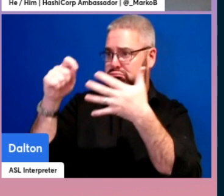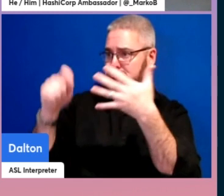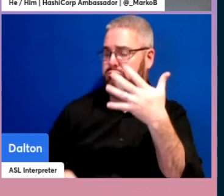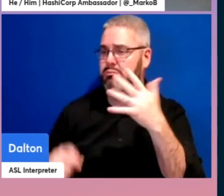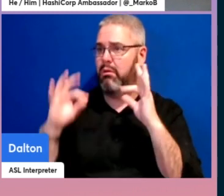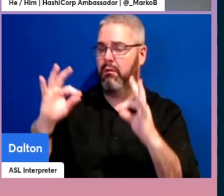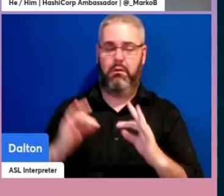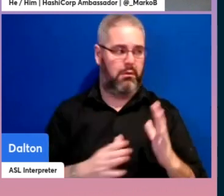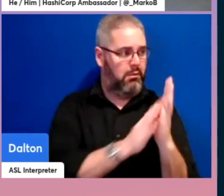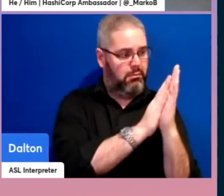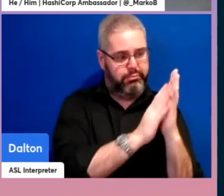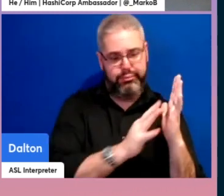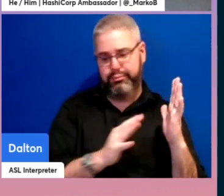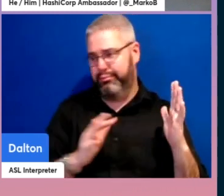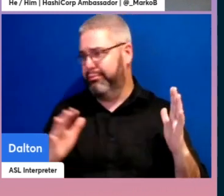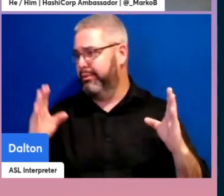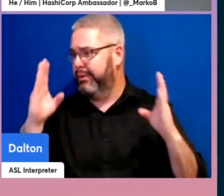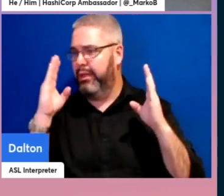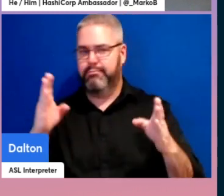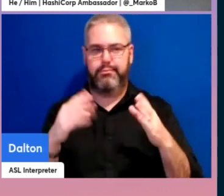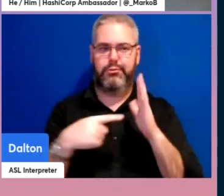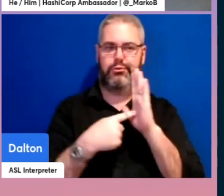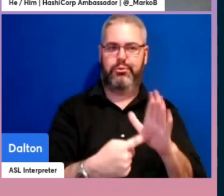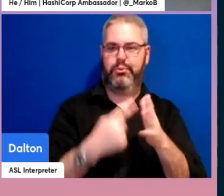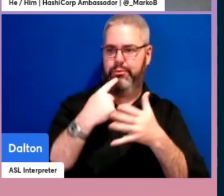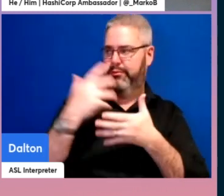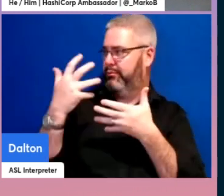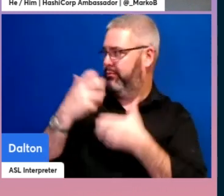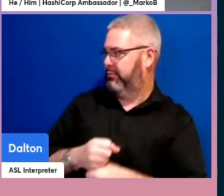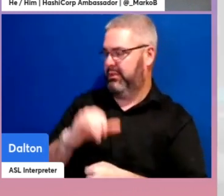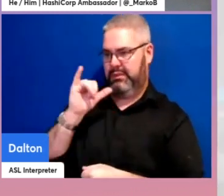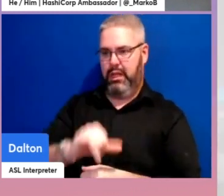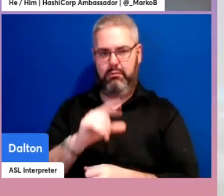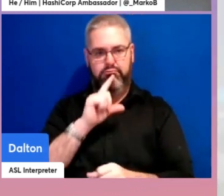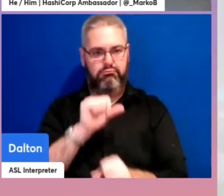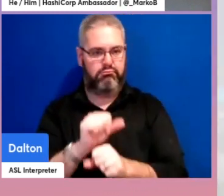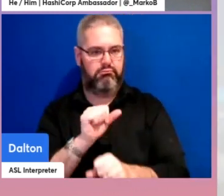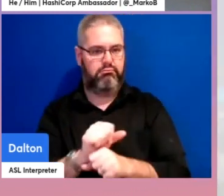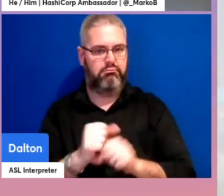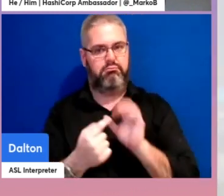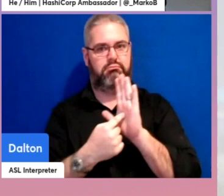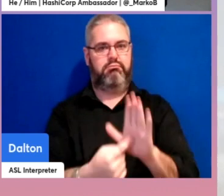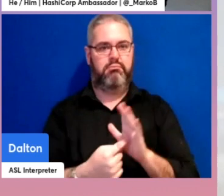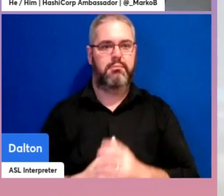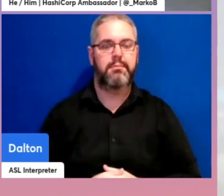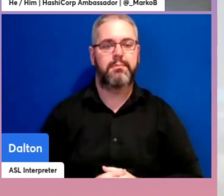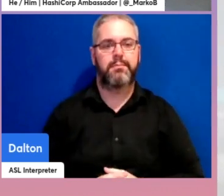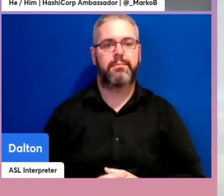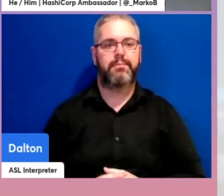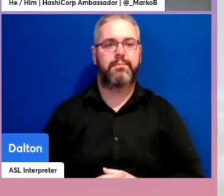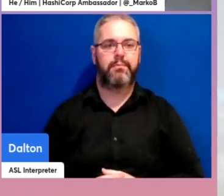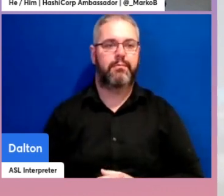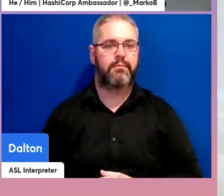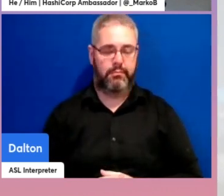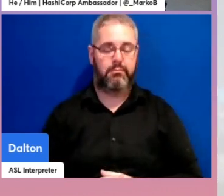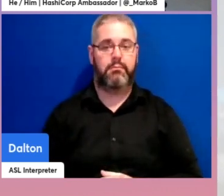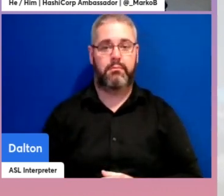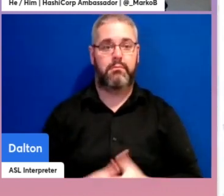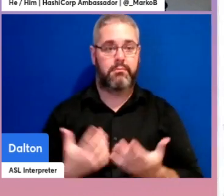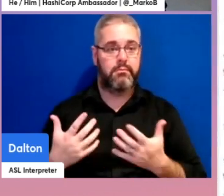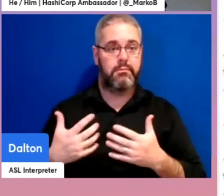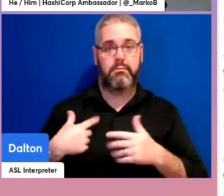of shows that the quick summary of that as well. Right, so without the further